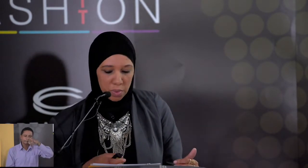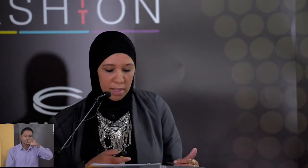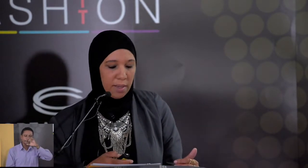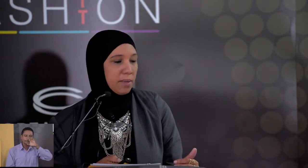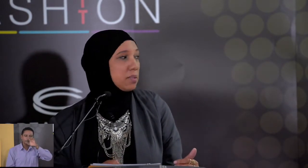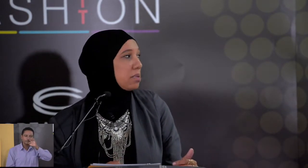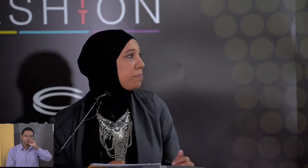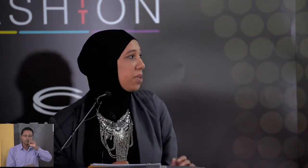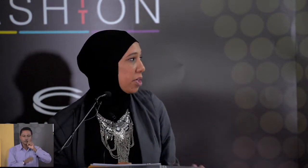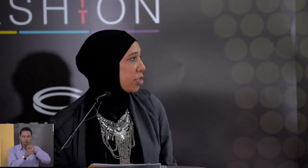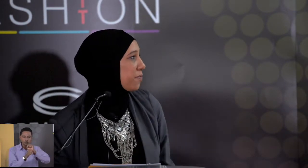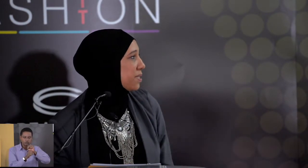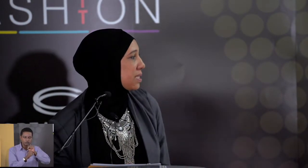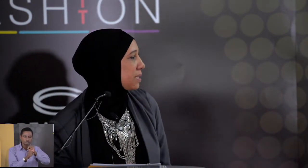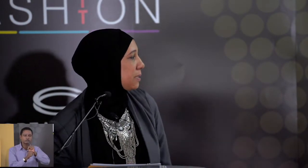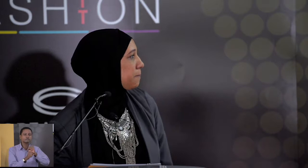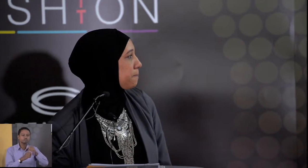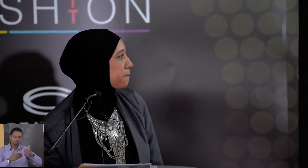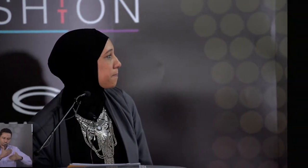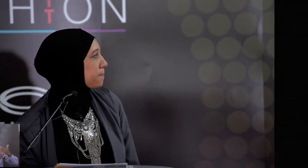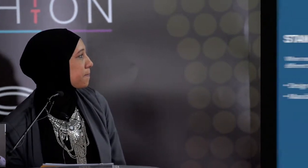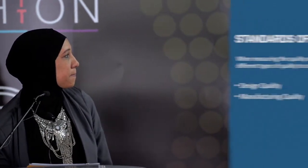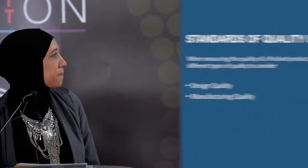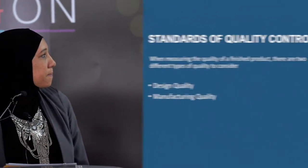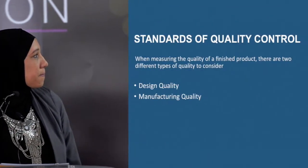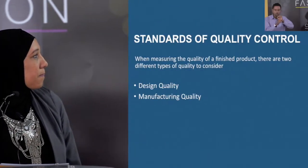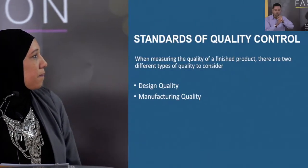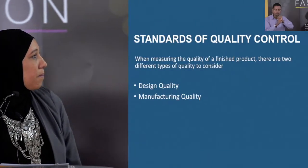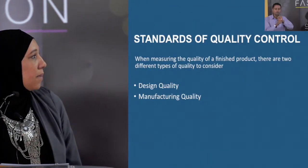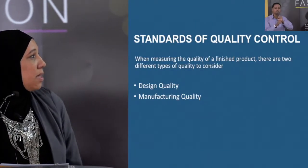will do at the production facility.